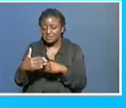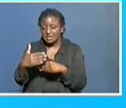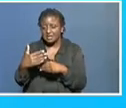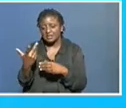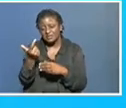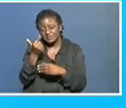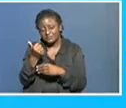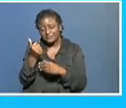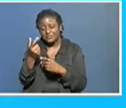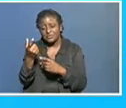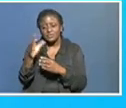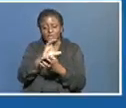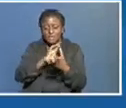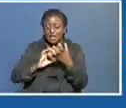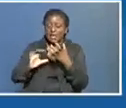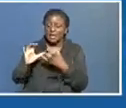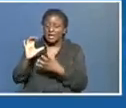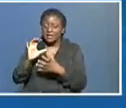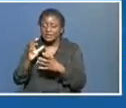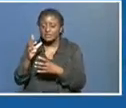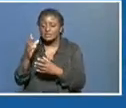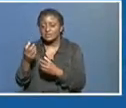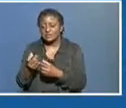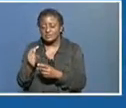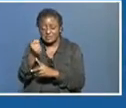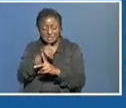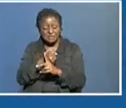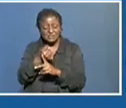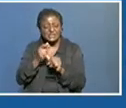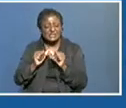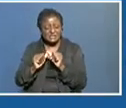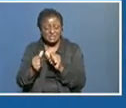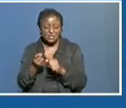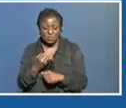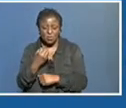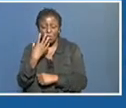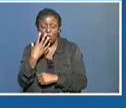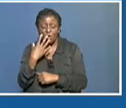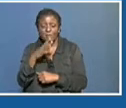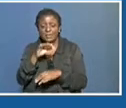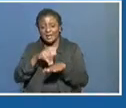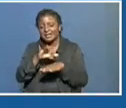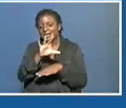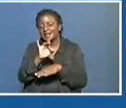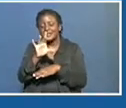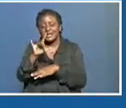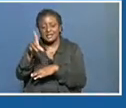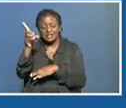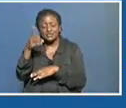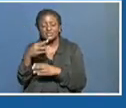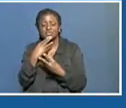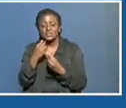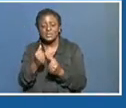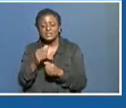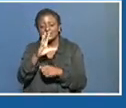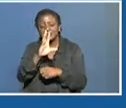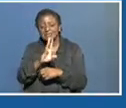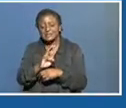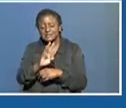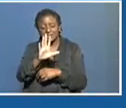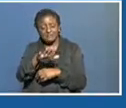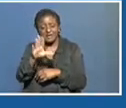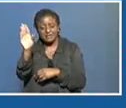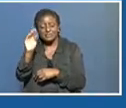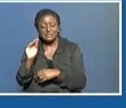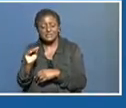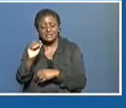have just a few clouds floating around. Temperature is still quite warm at 88 degrees. The relative humidity, 65%. We have southeast winds at